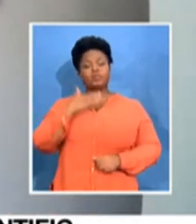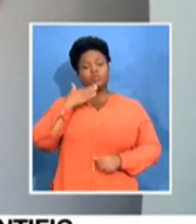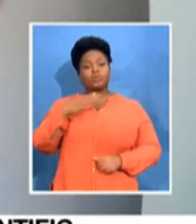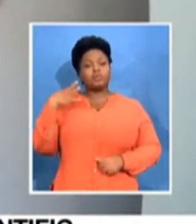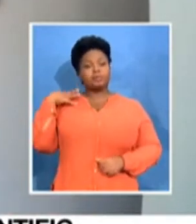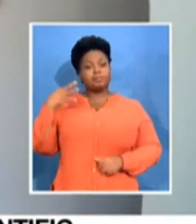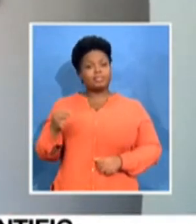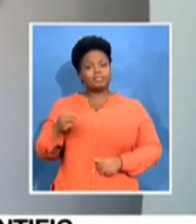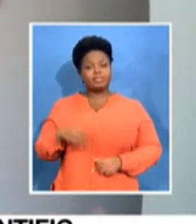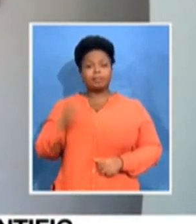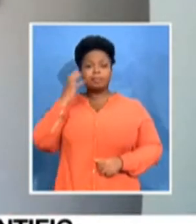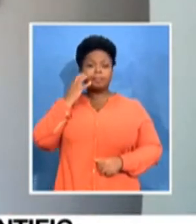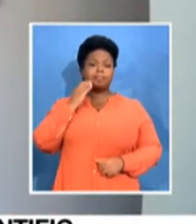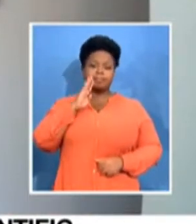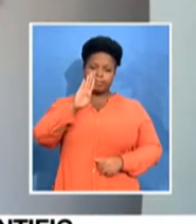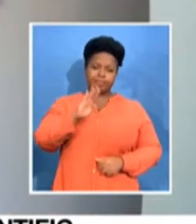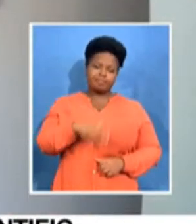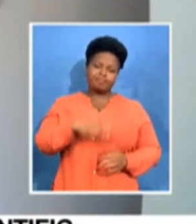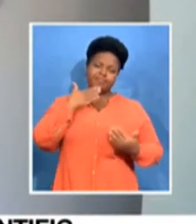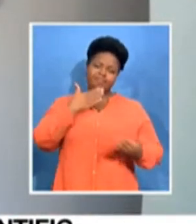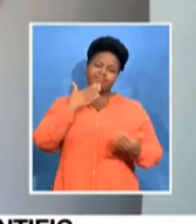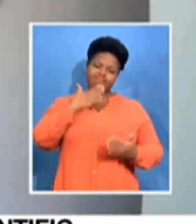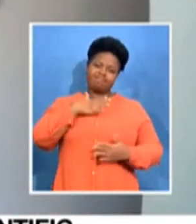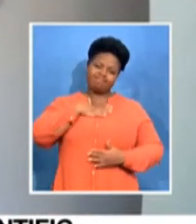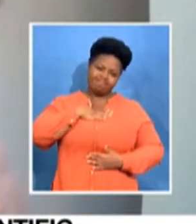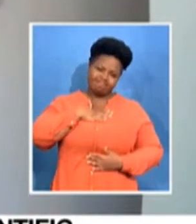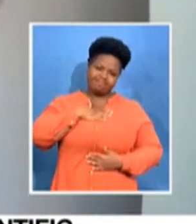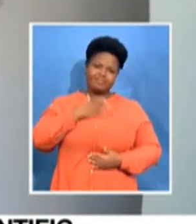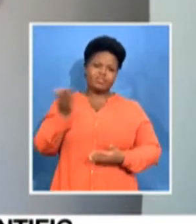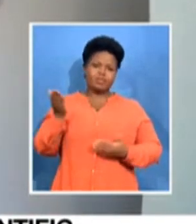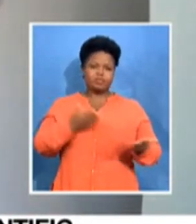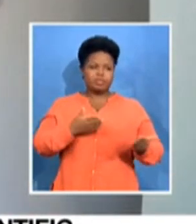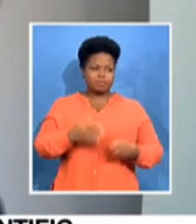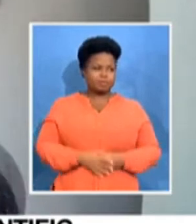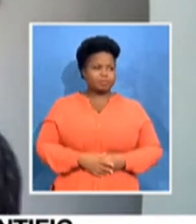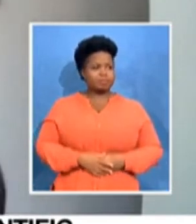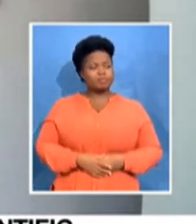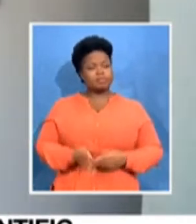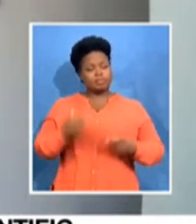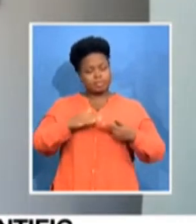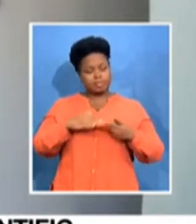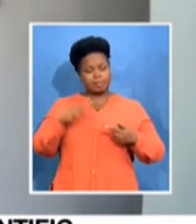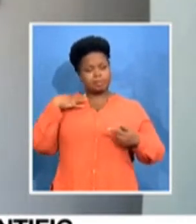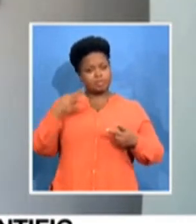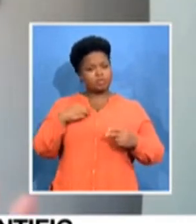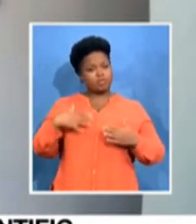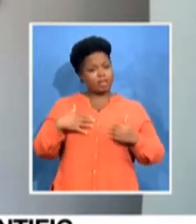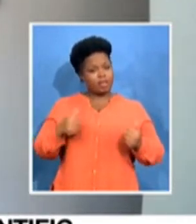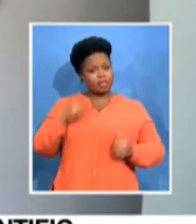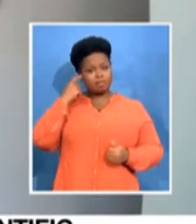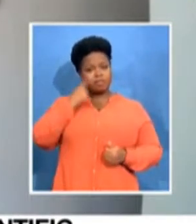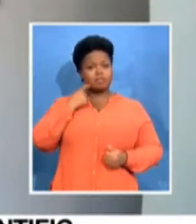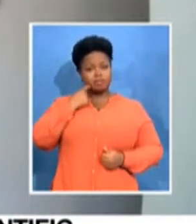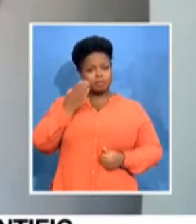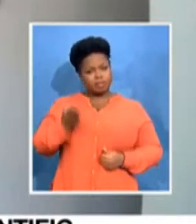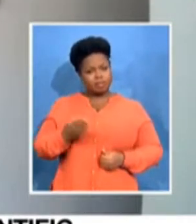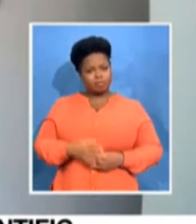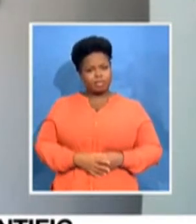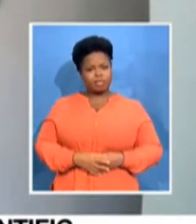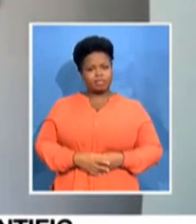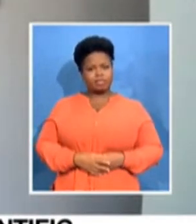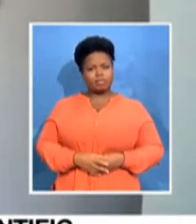kind introduction. Also to our Minister of Health, Zwelini Mkhize, and DGs